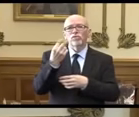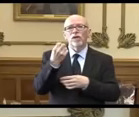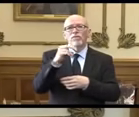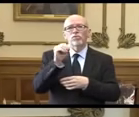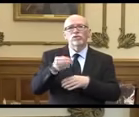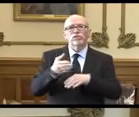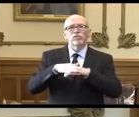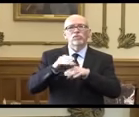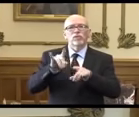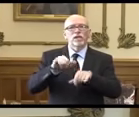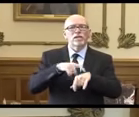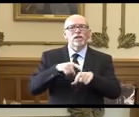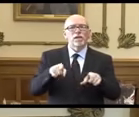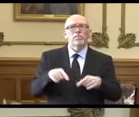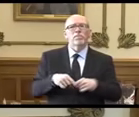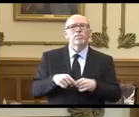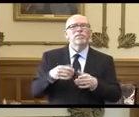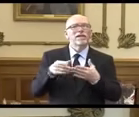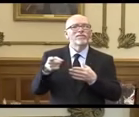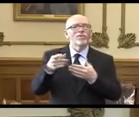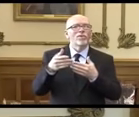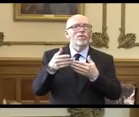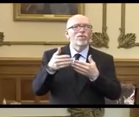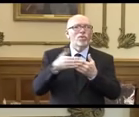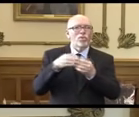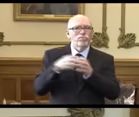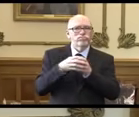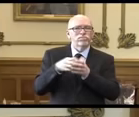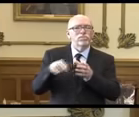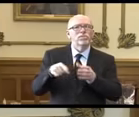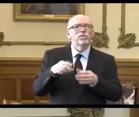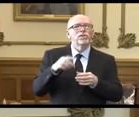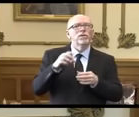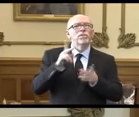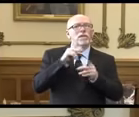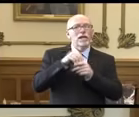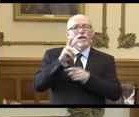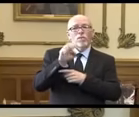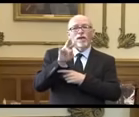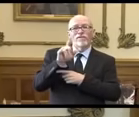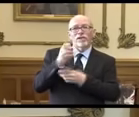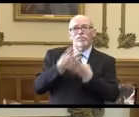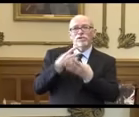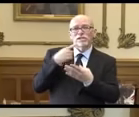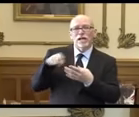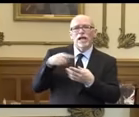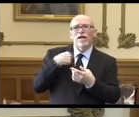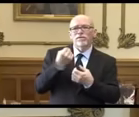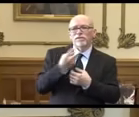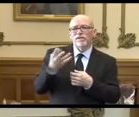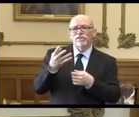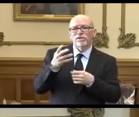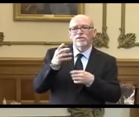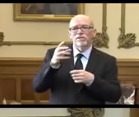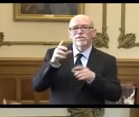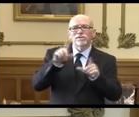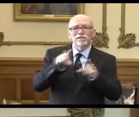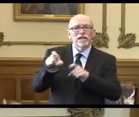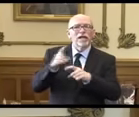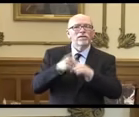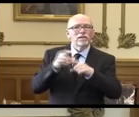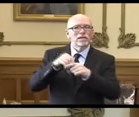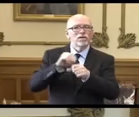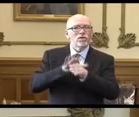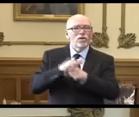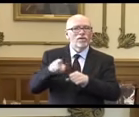over the same period, despite being in closer quarters. Sources within the Westville prison say there are numerous untested cases of COVID-19 across